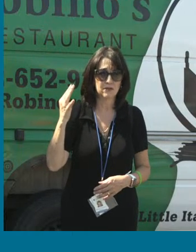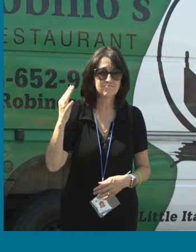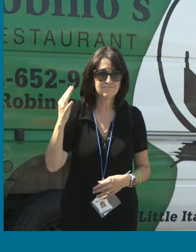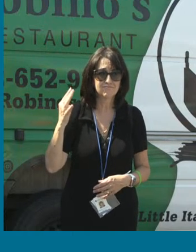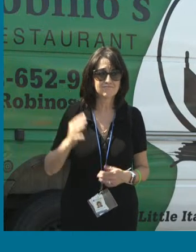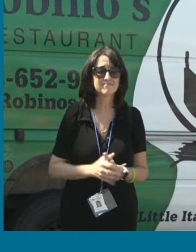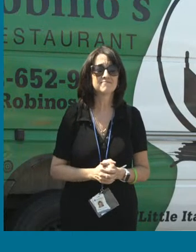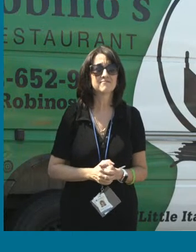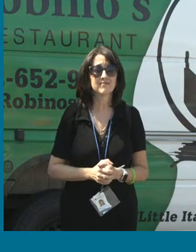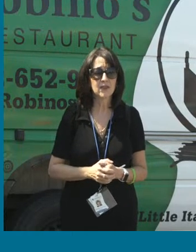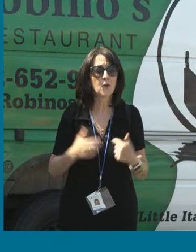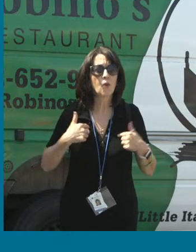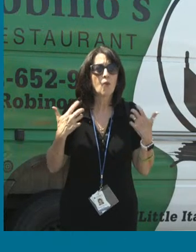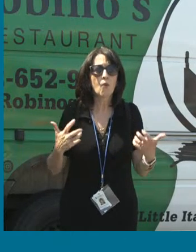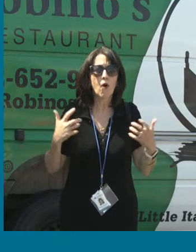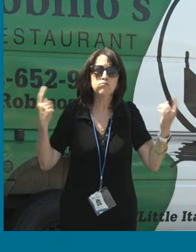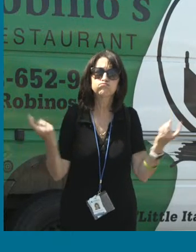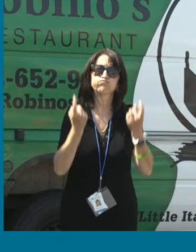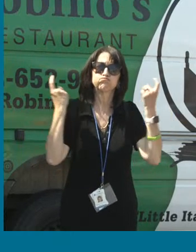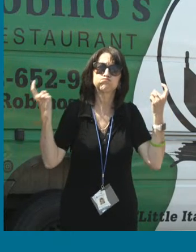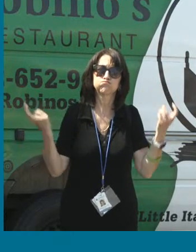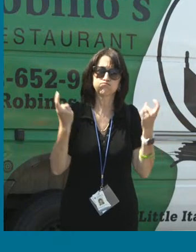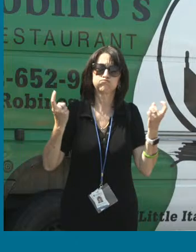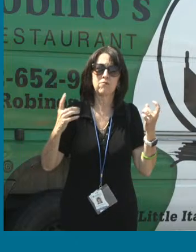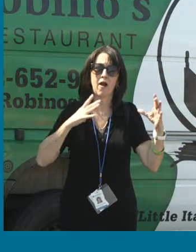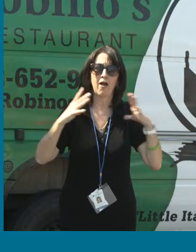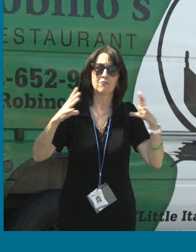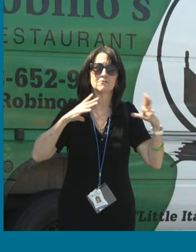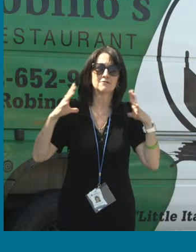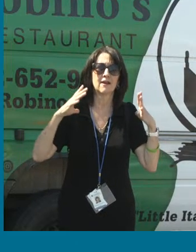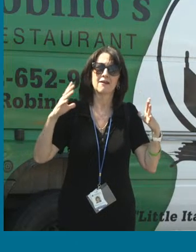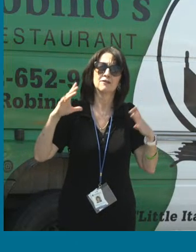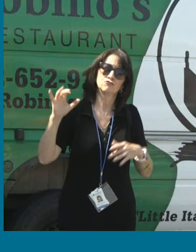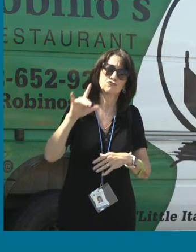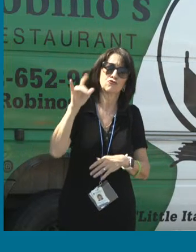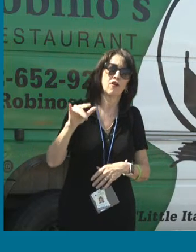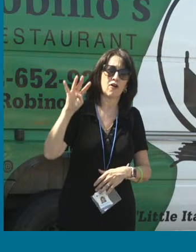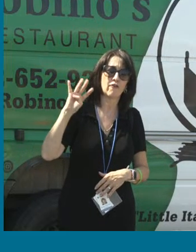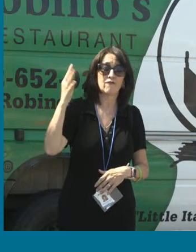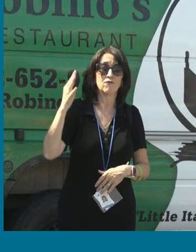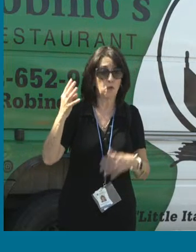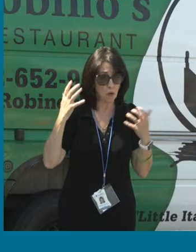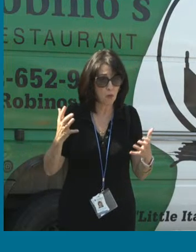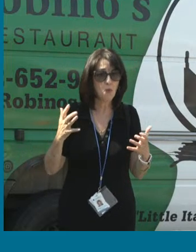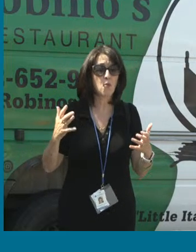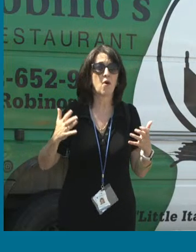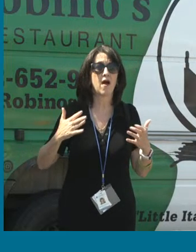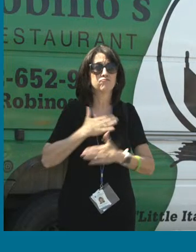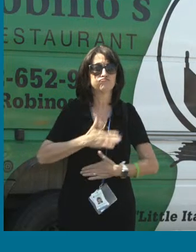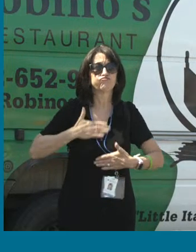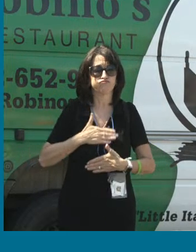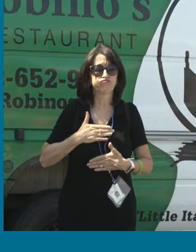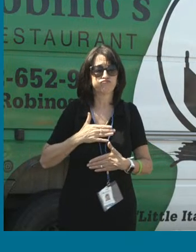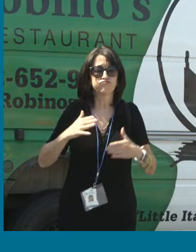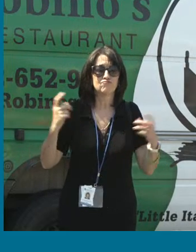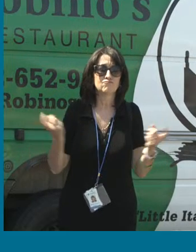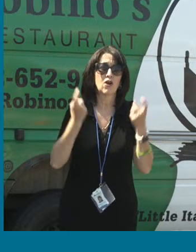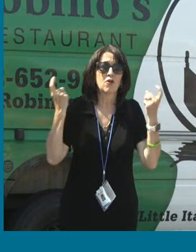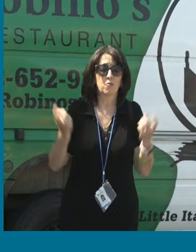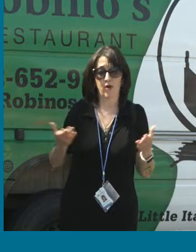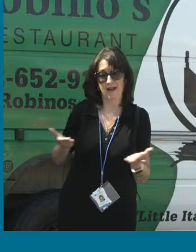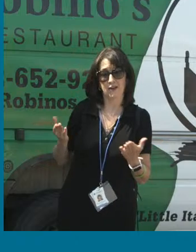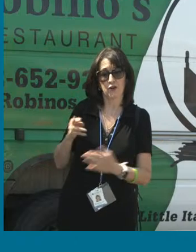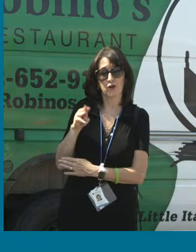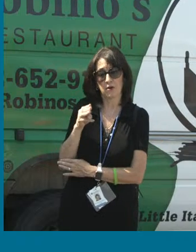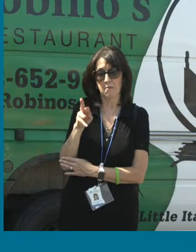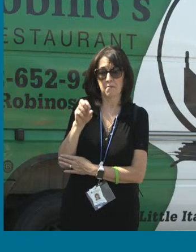great Independence Day celebration here at Mrs. Rubino's here on Union Street across our state as we do normally